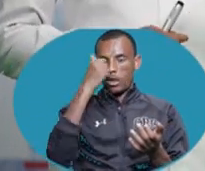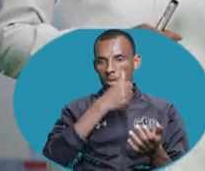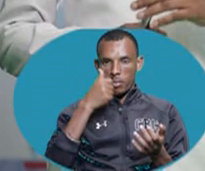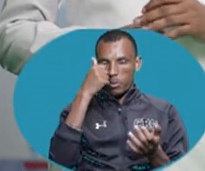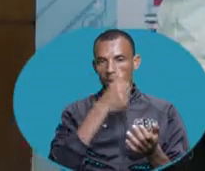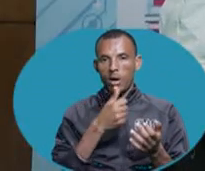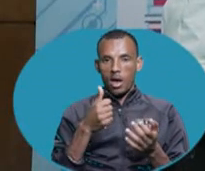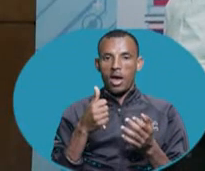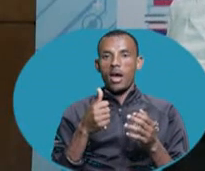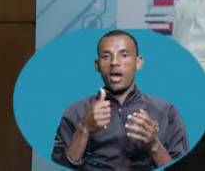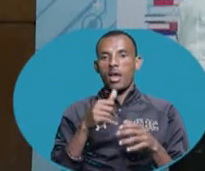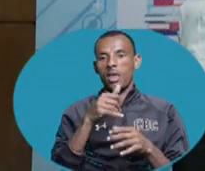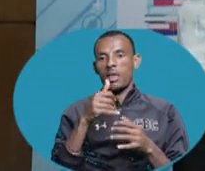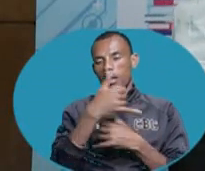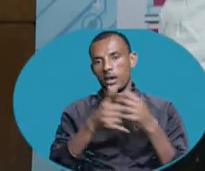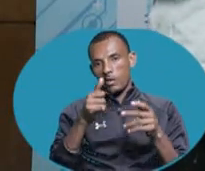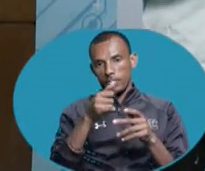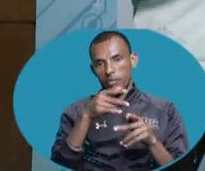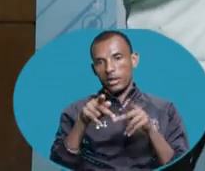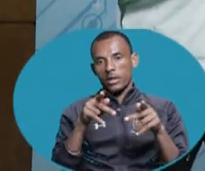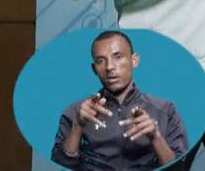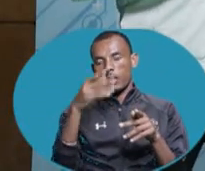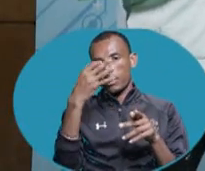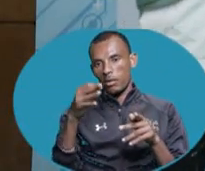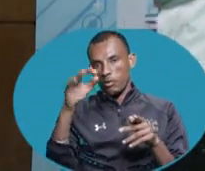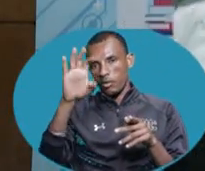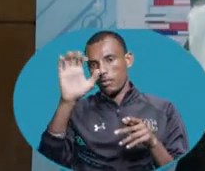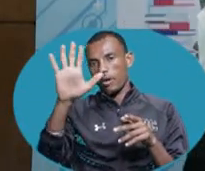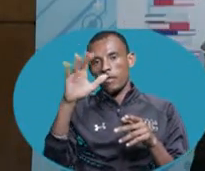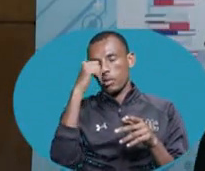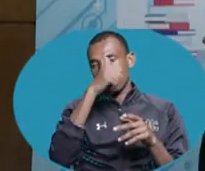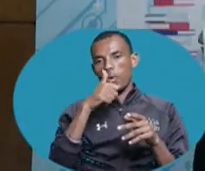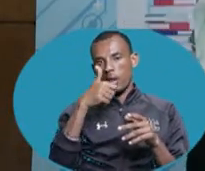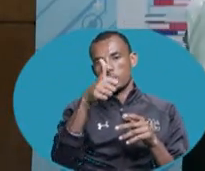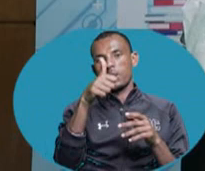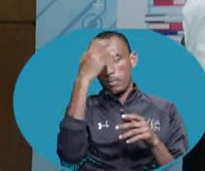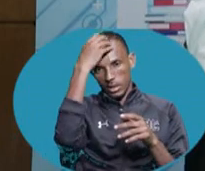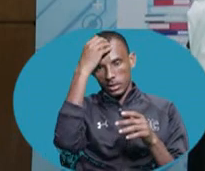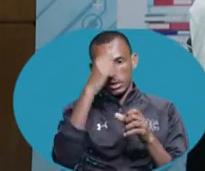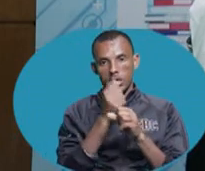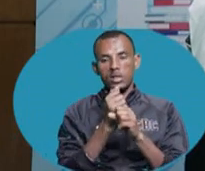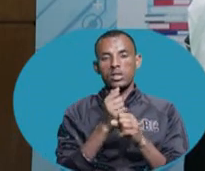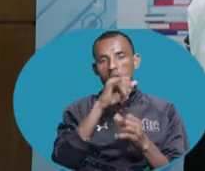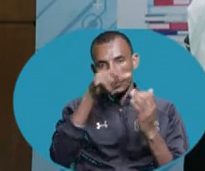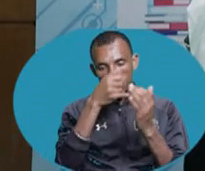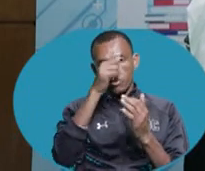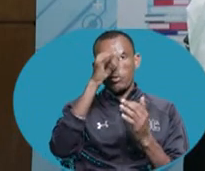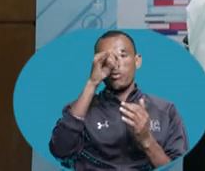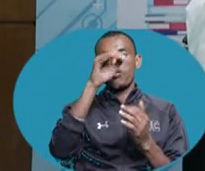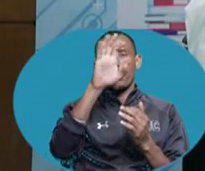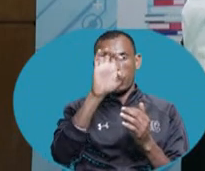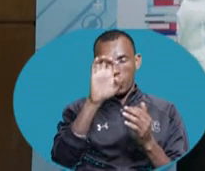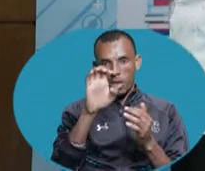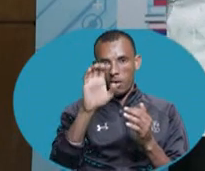Ethiopian patriots, Ethiopia became an independent state. Then, June 14, 4 days,